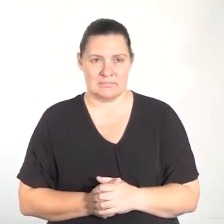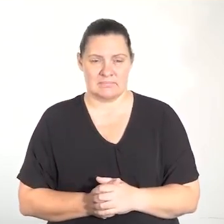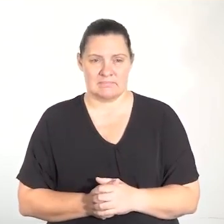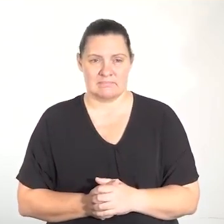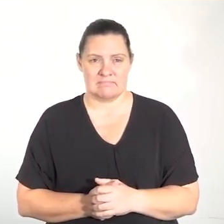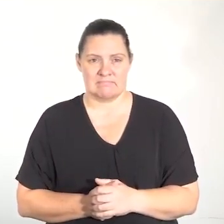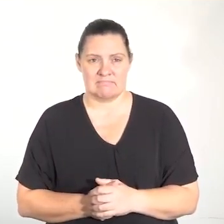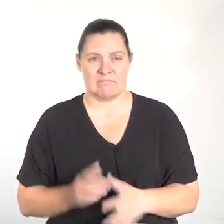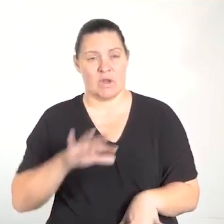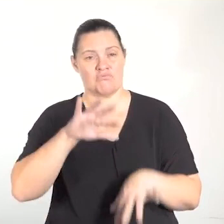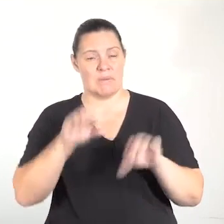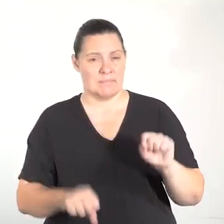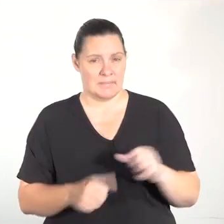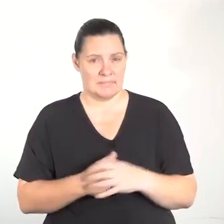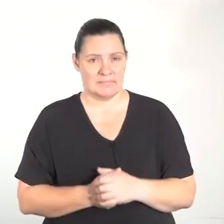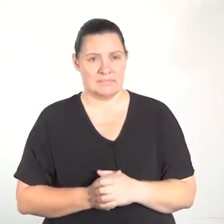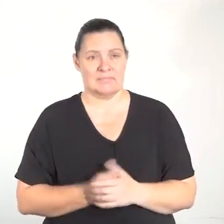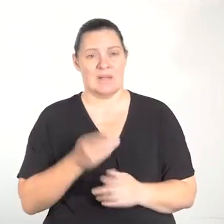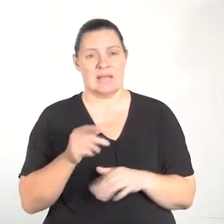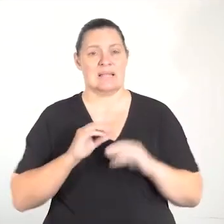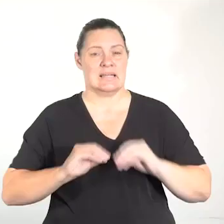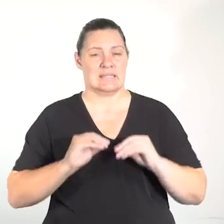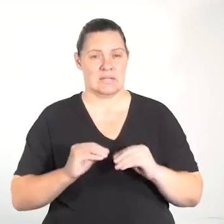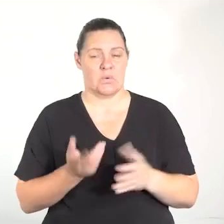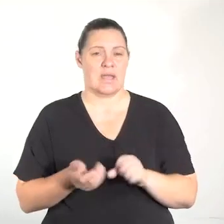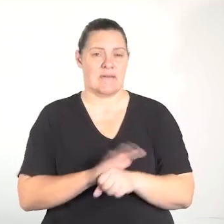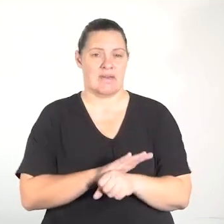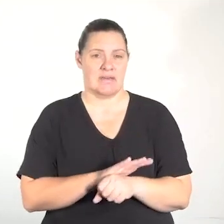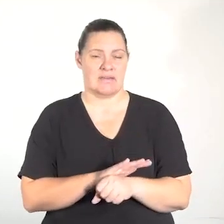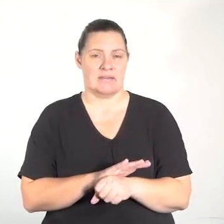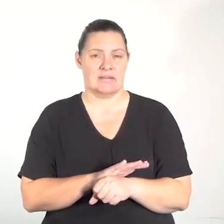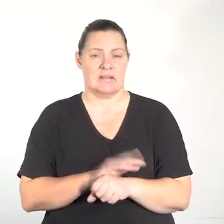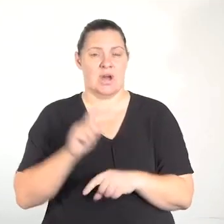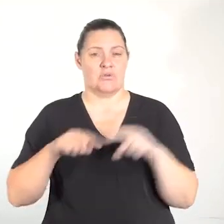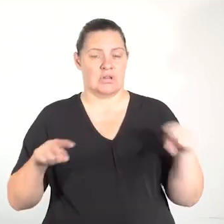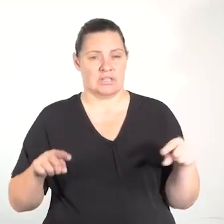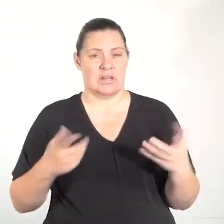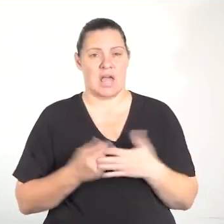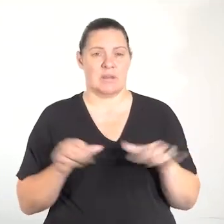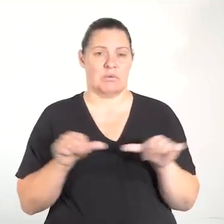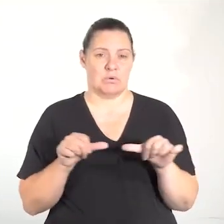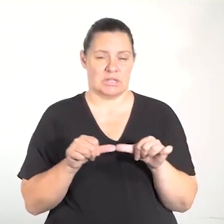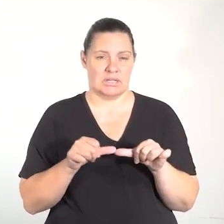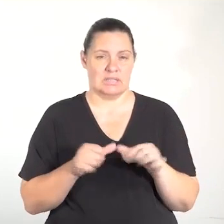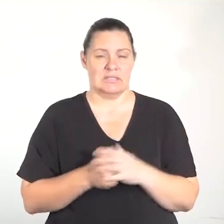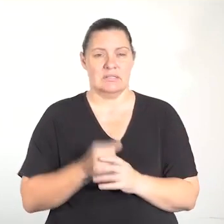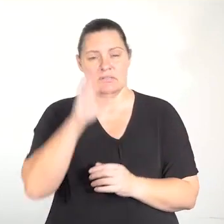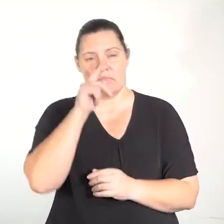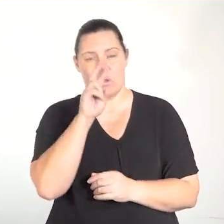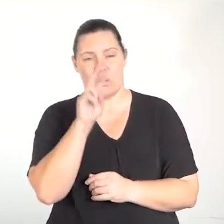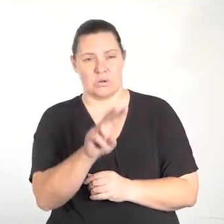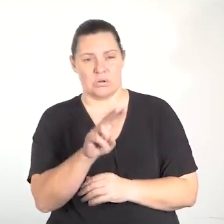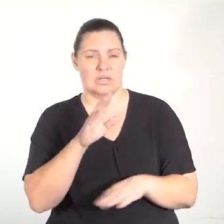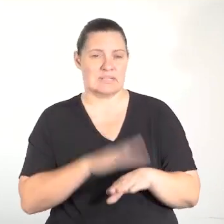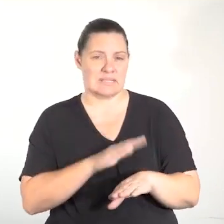direct proportion. So let's wrap up. During this lesson, we covered ratio, rate, and